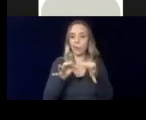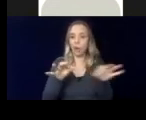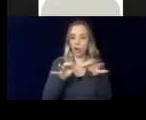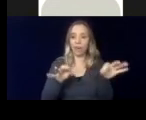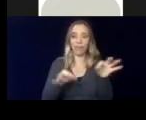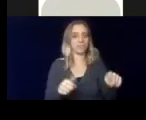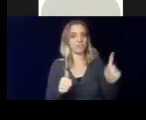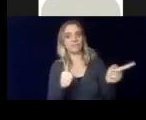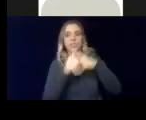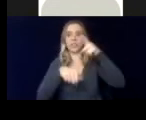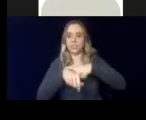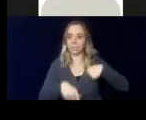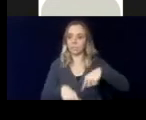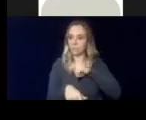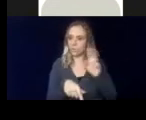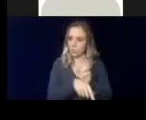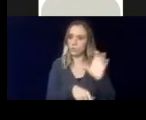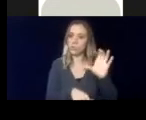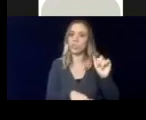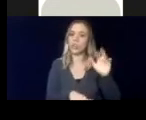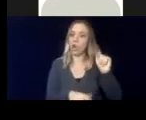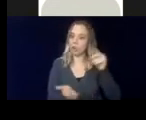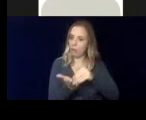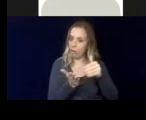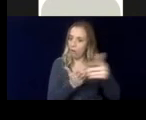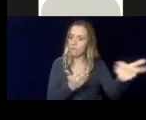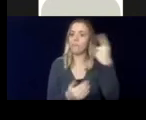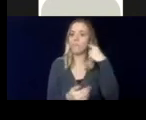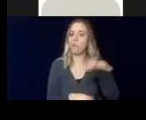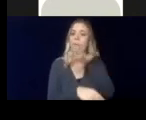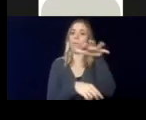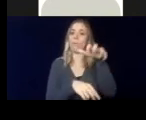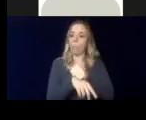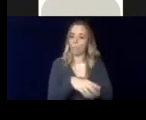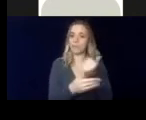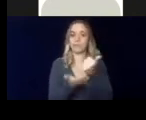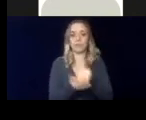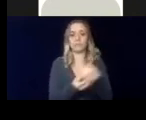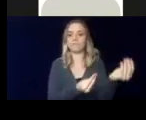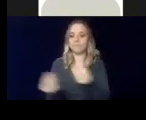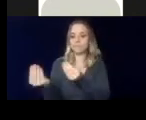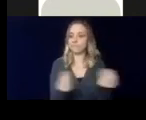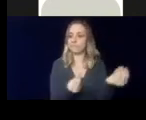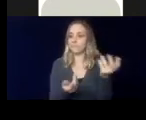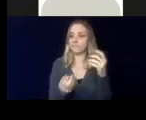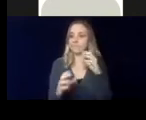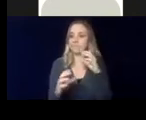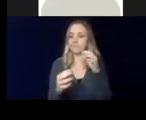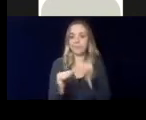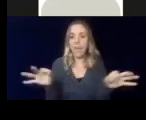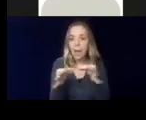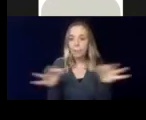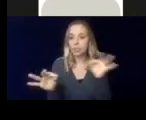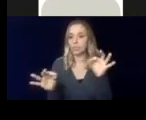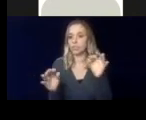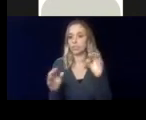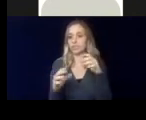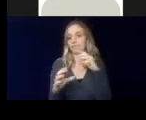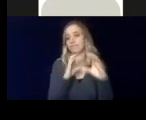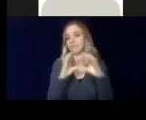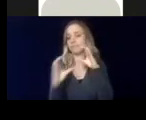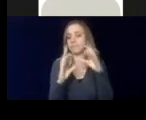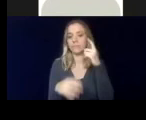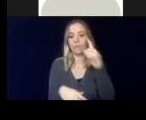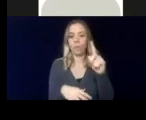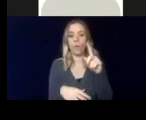use CART quite often to help facilitate captioning services during provider and patient